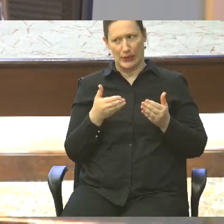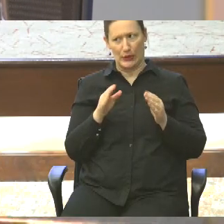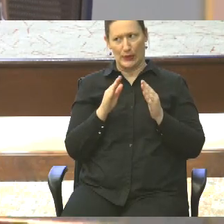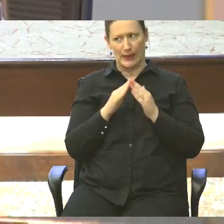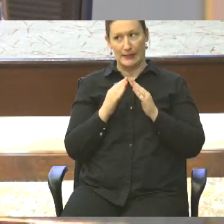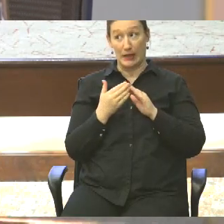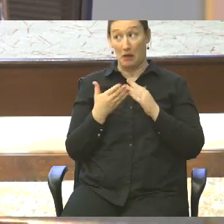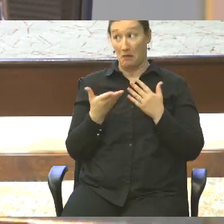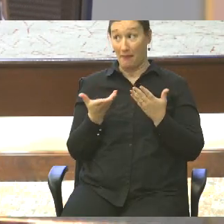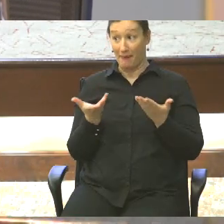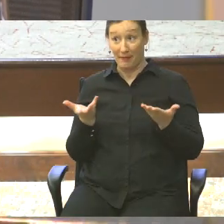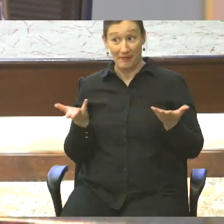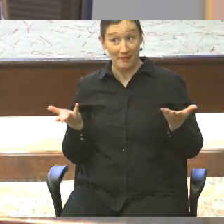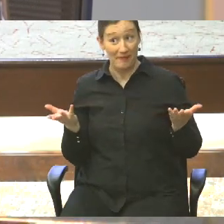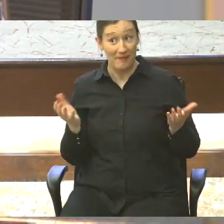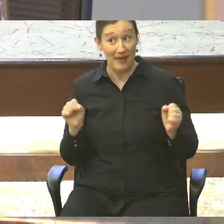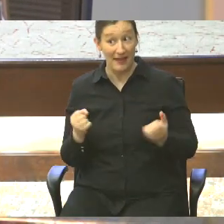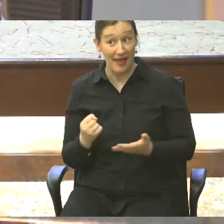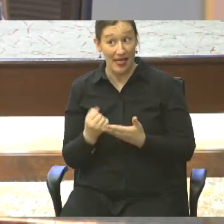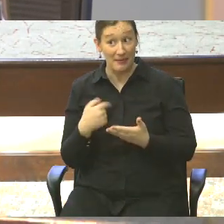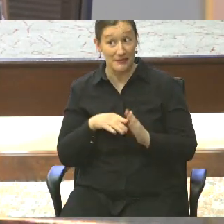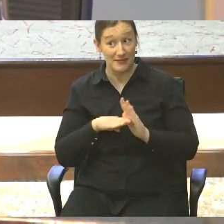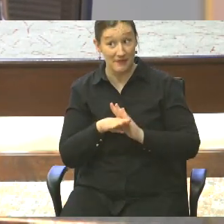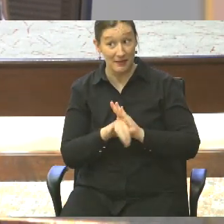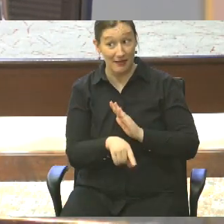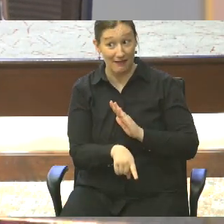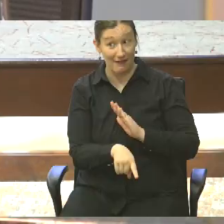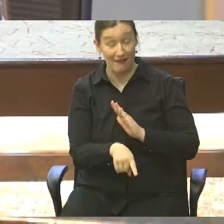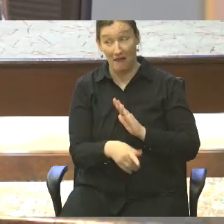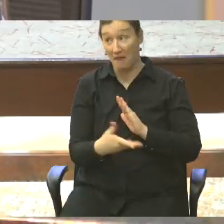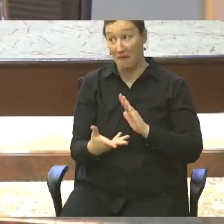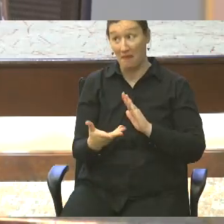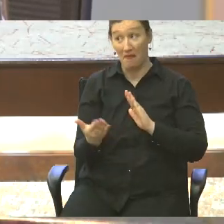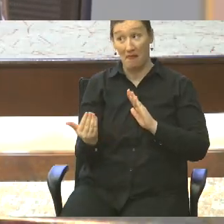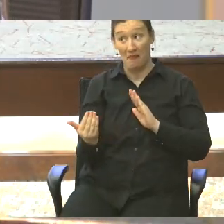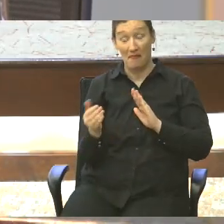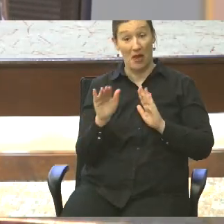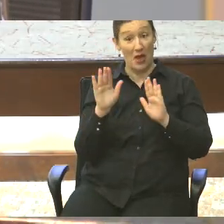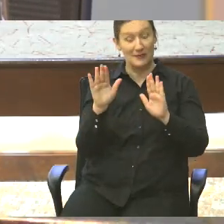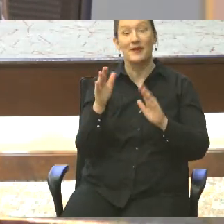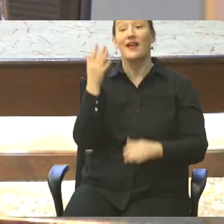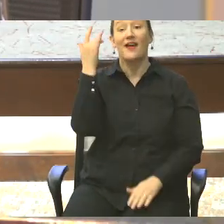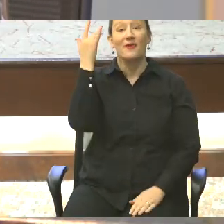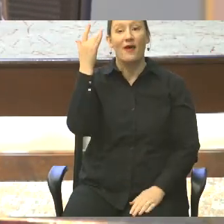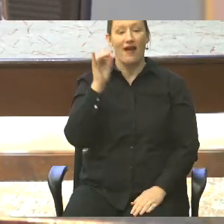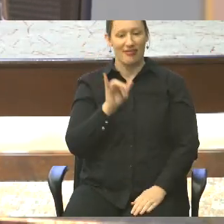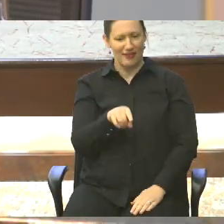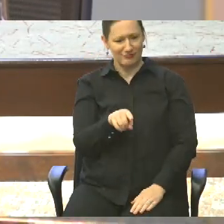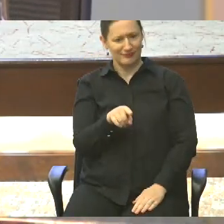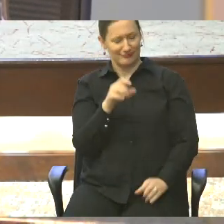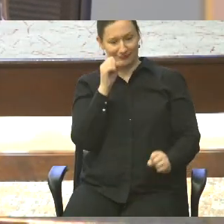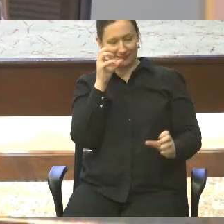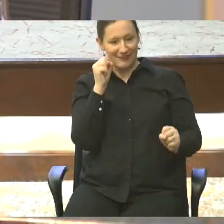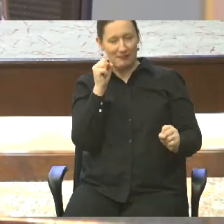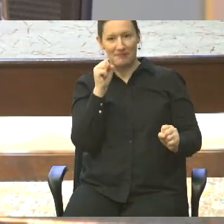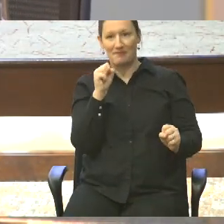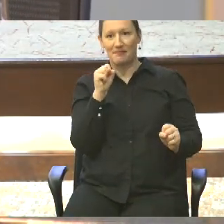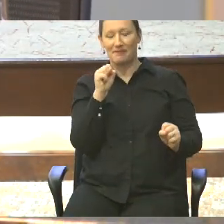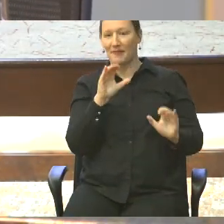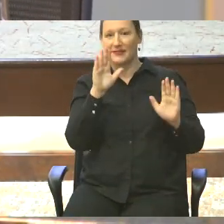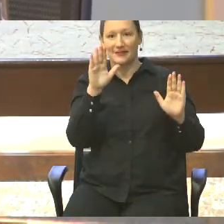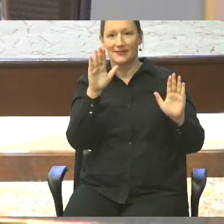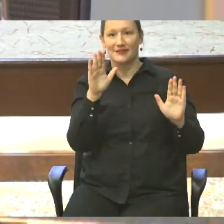that, maybe, that would be awesome. Because it was an amazing thing. But, it, you know, just